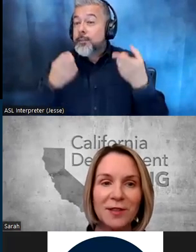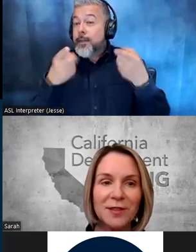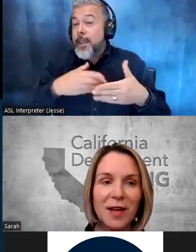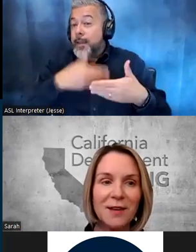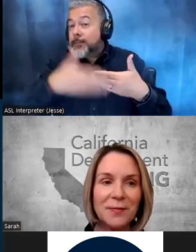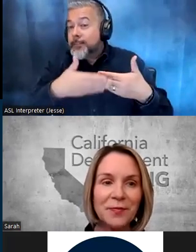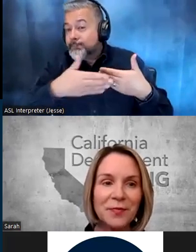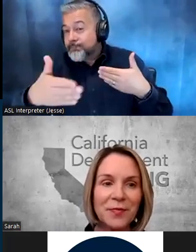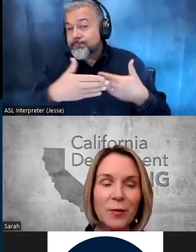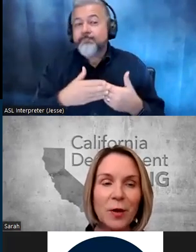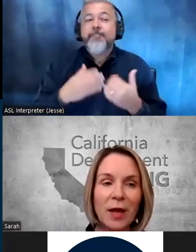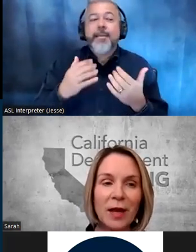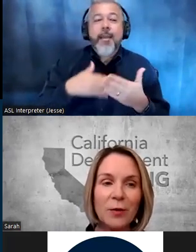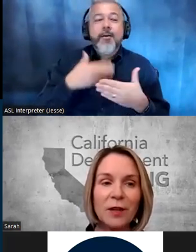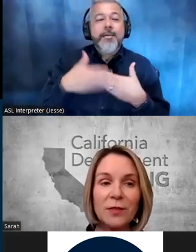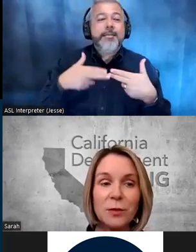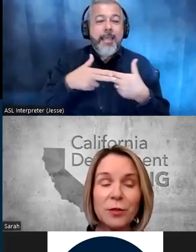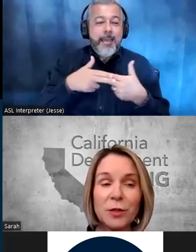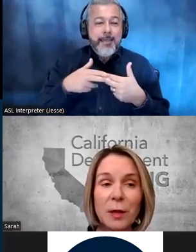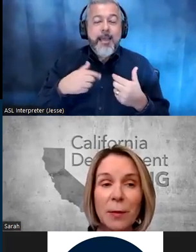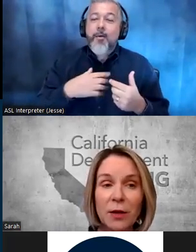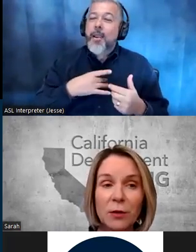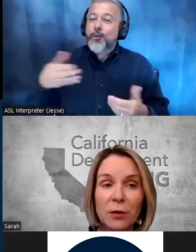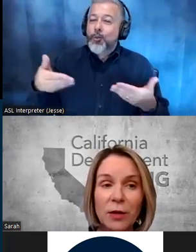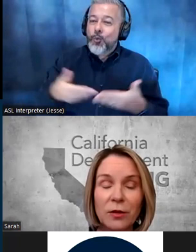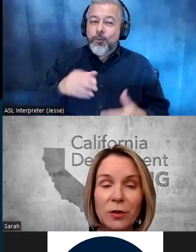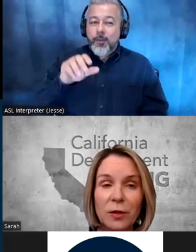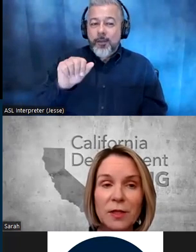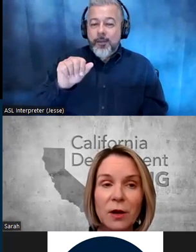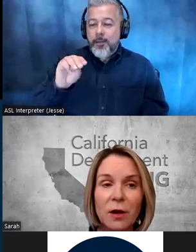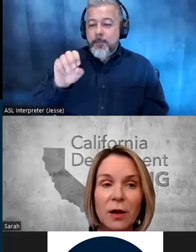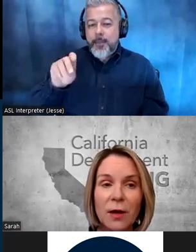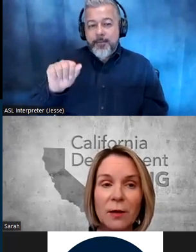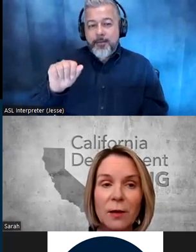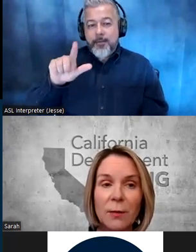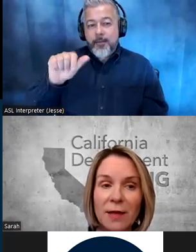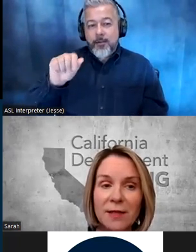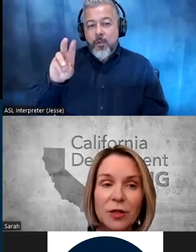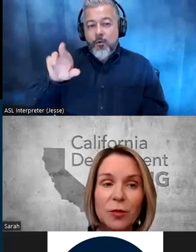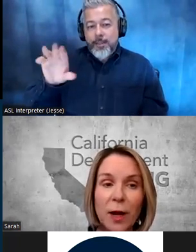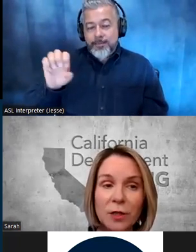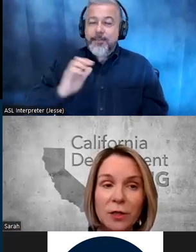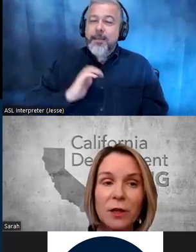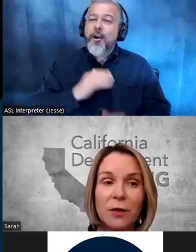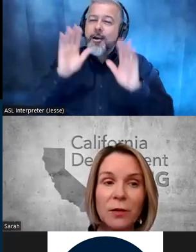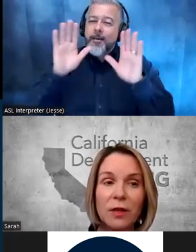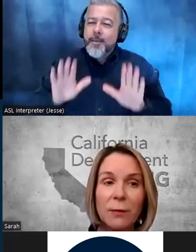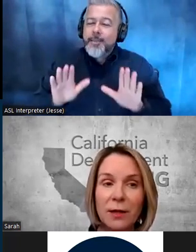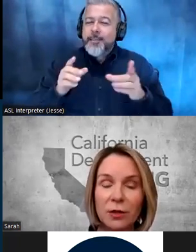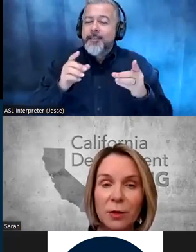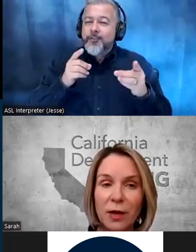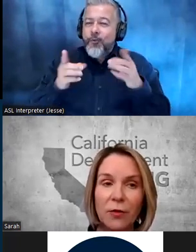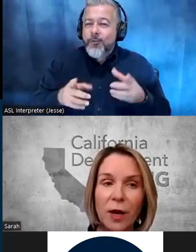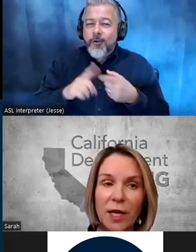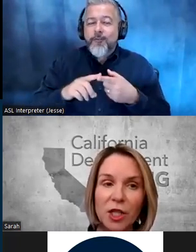the next slide. And I would love to introduce Amanda Lawrence, who is our amazing director of the